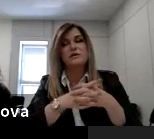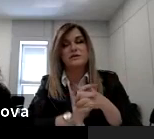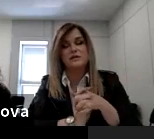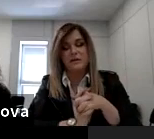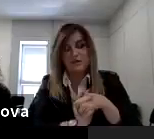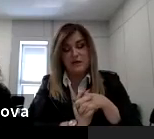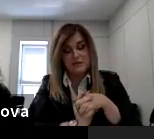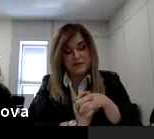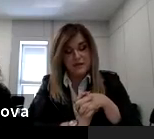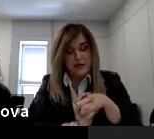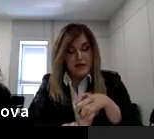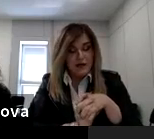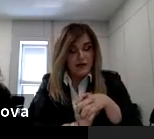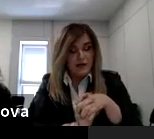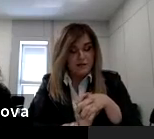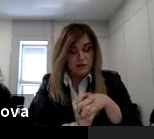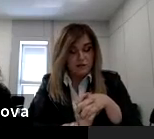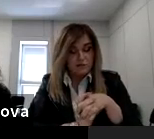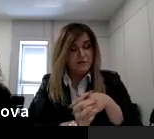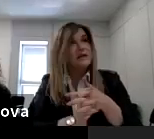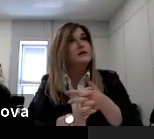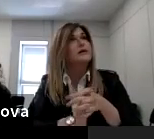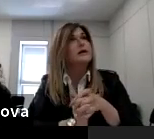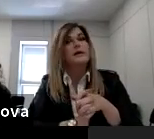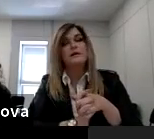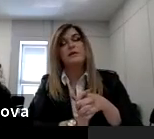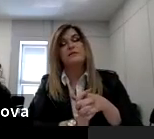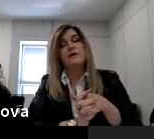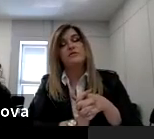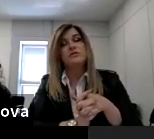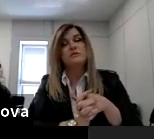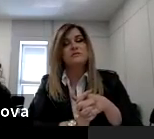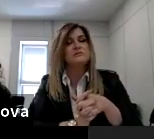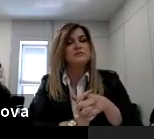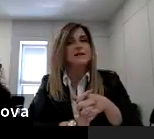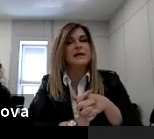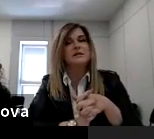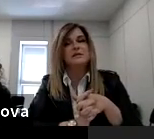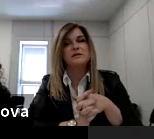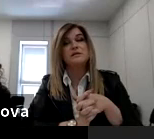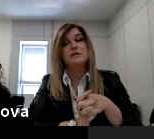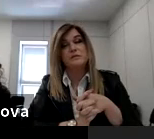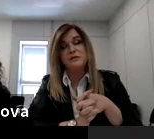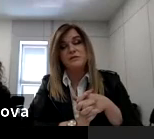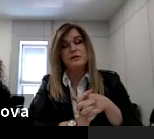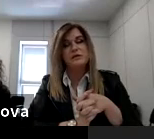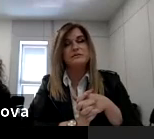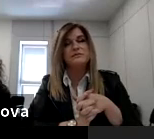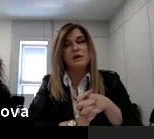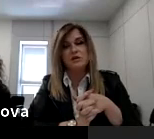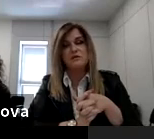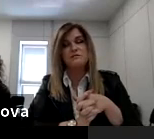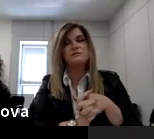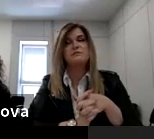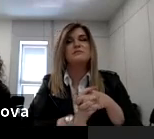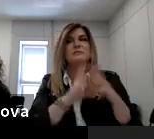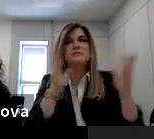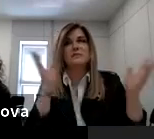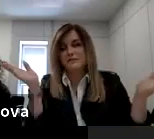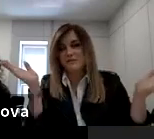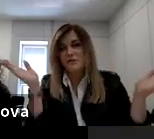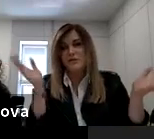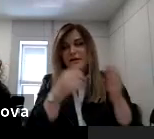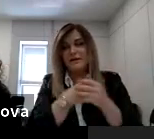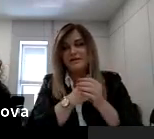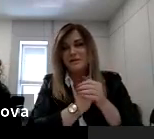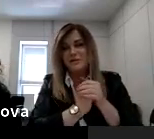main words about us. So yeah, we are a manufacturer located in St. Petersburg, Russia.